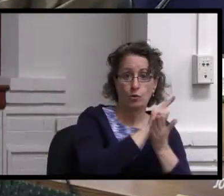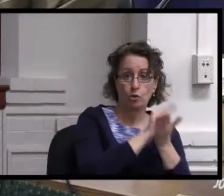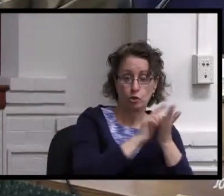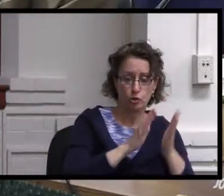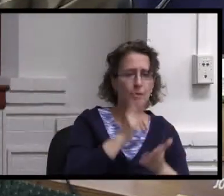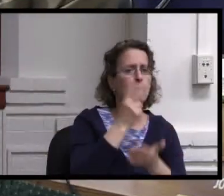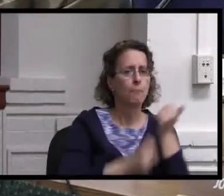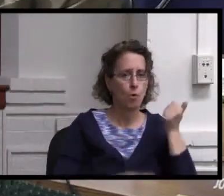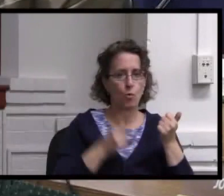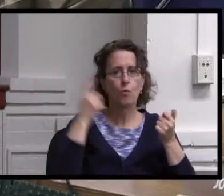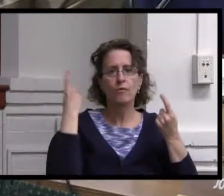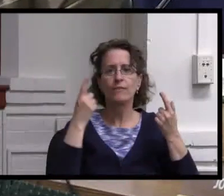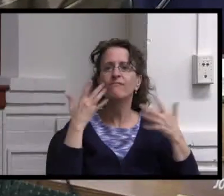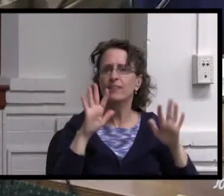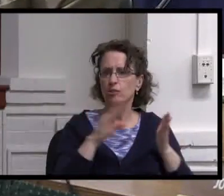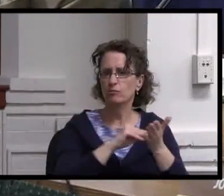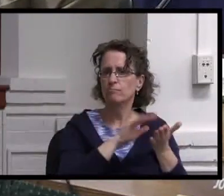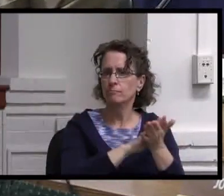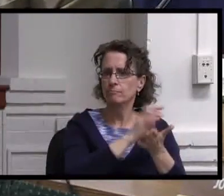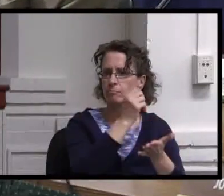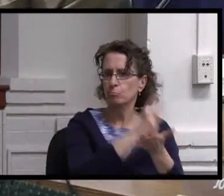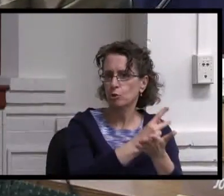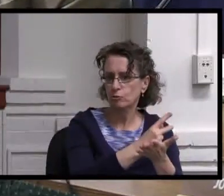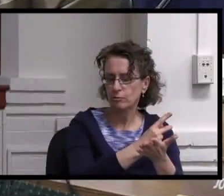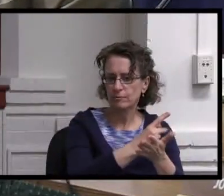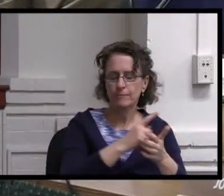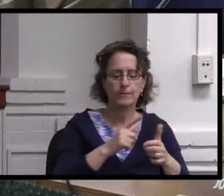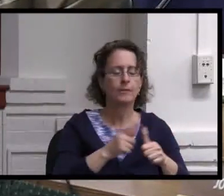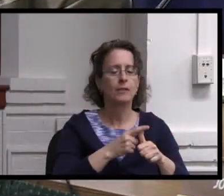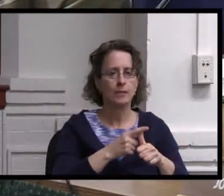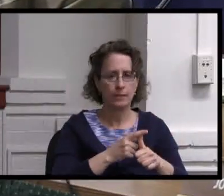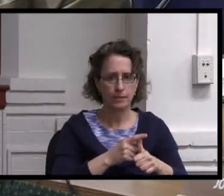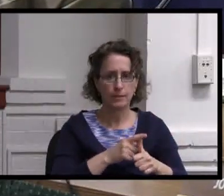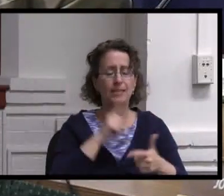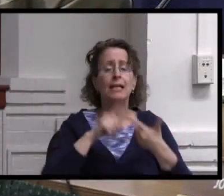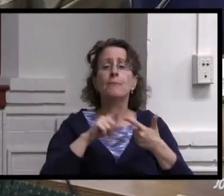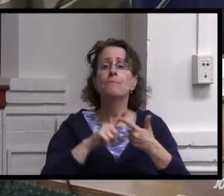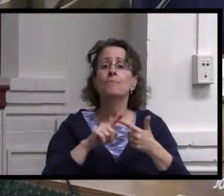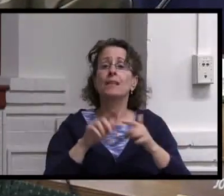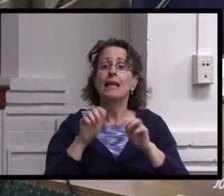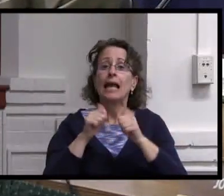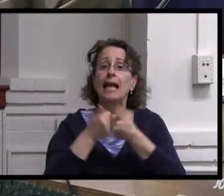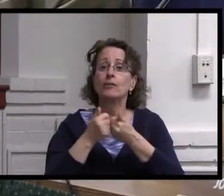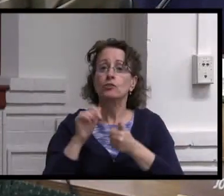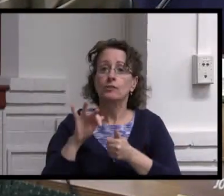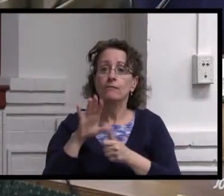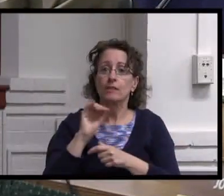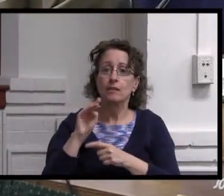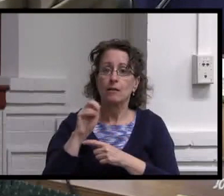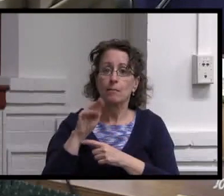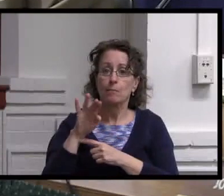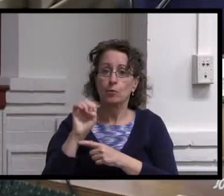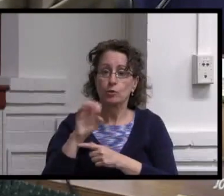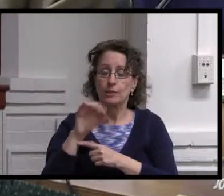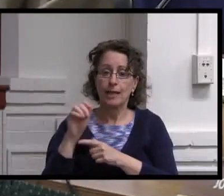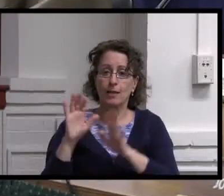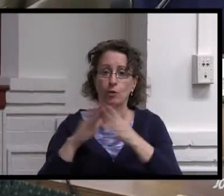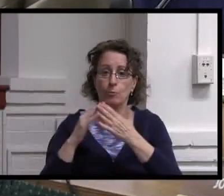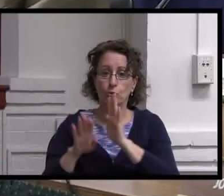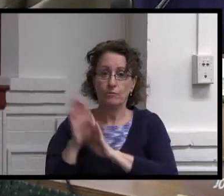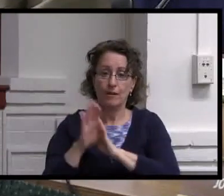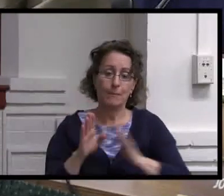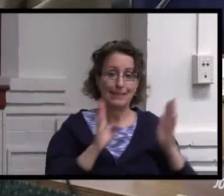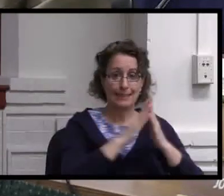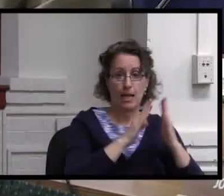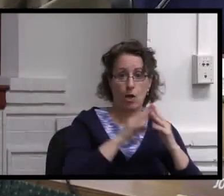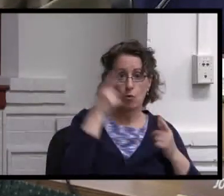Likewise, with the agreement between the town and the Agency of Commerce and Community Development, which is a much simpler agreement that speaks to the $100,000 contribution for the